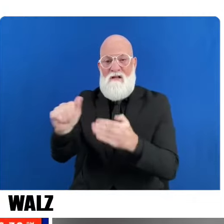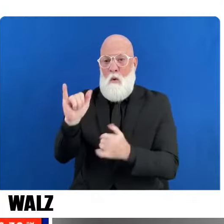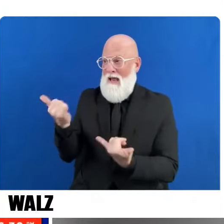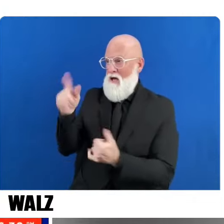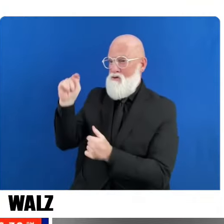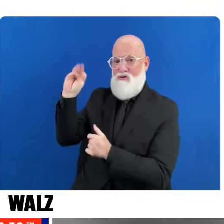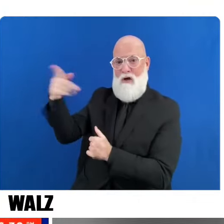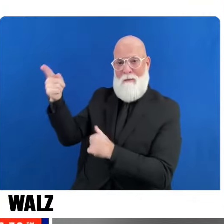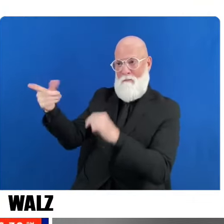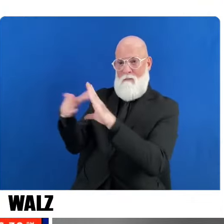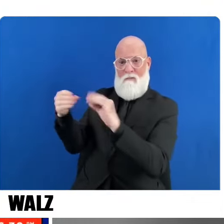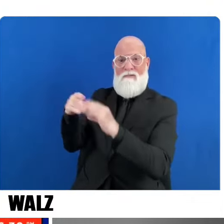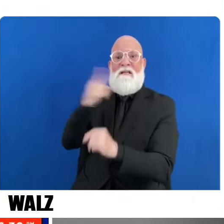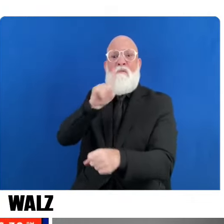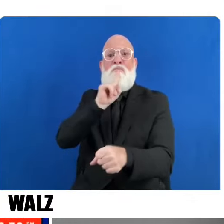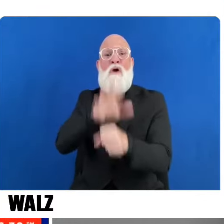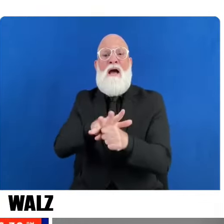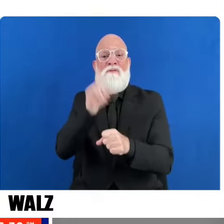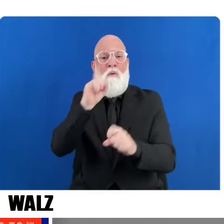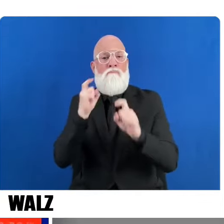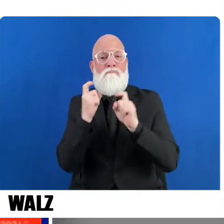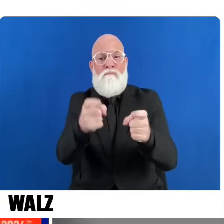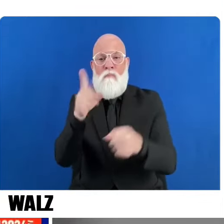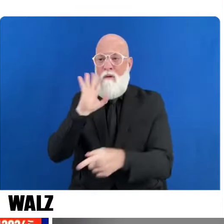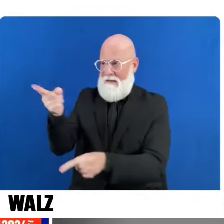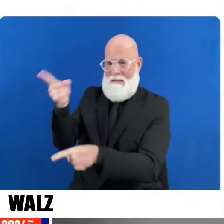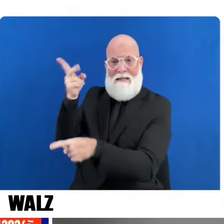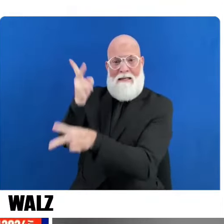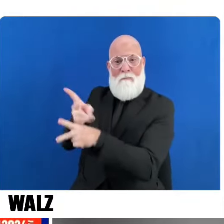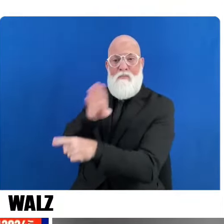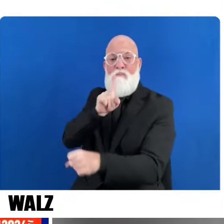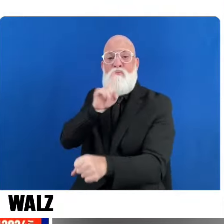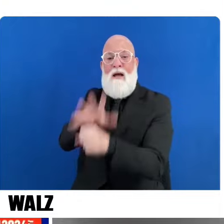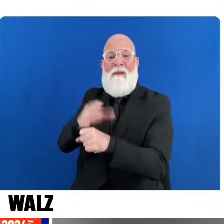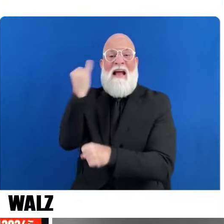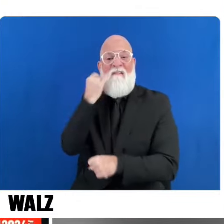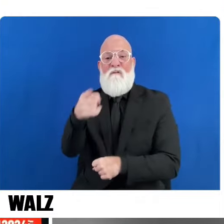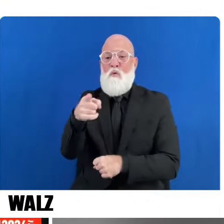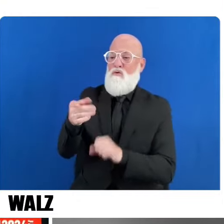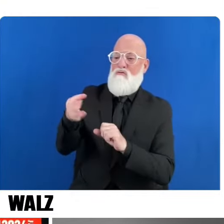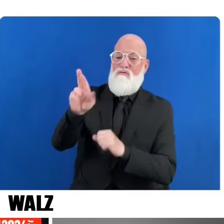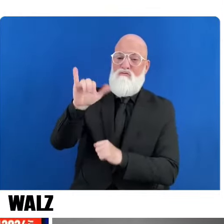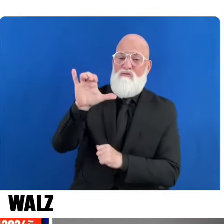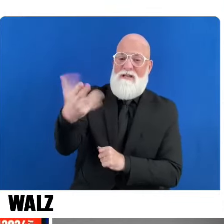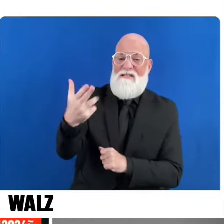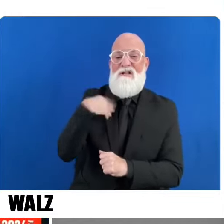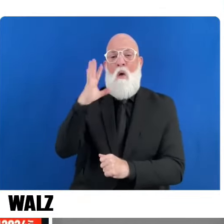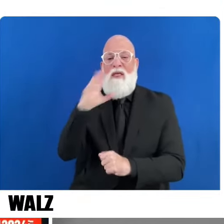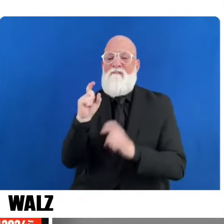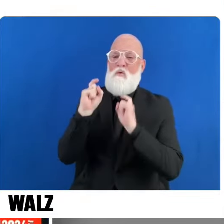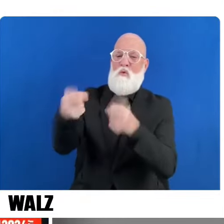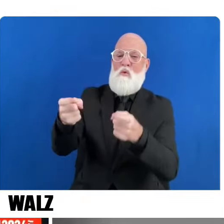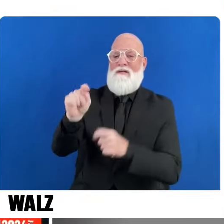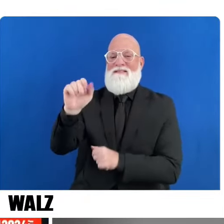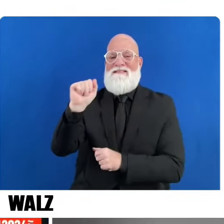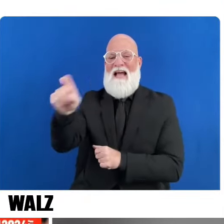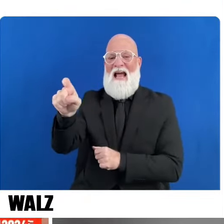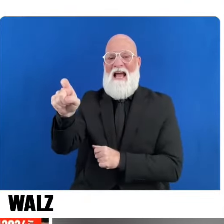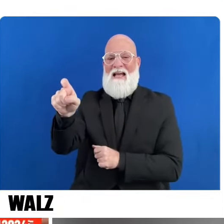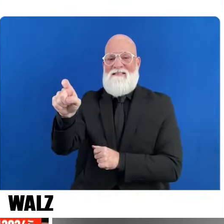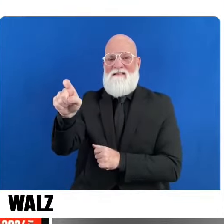took folks to Mar-a-Lago, said, you're rich as hell, I'm going to give you a tax cut. He gave the tax cuts that predominantly went to the top class. What happened there was an $8